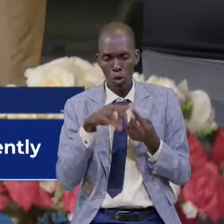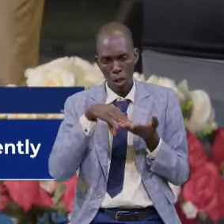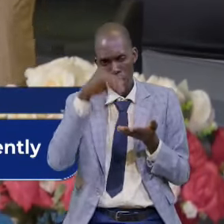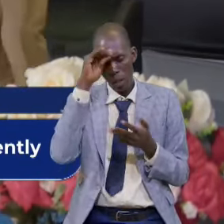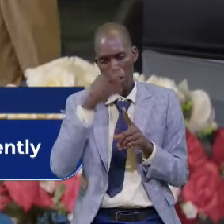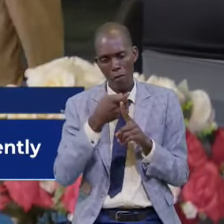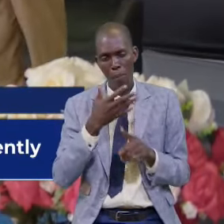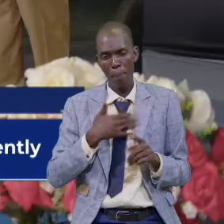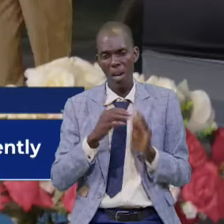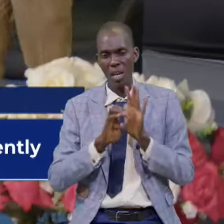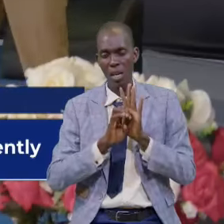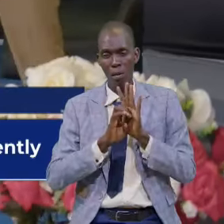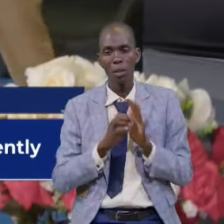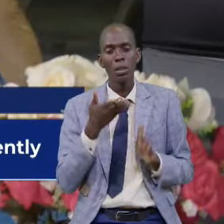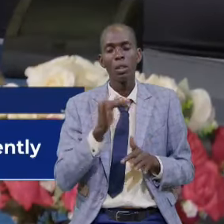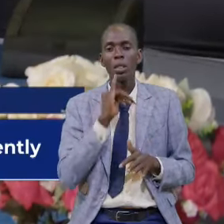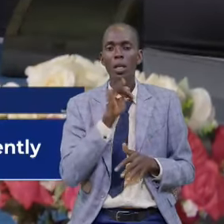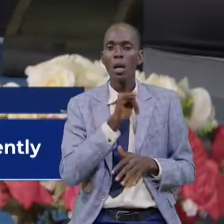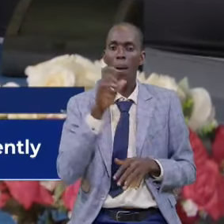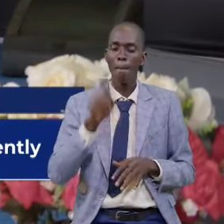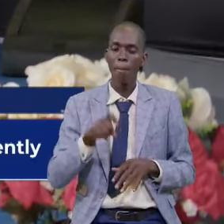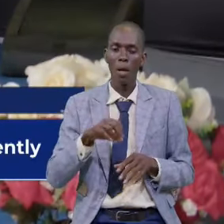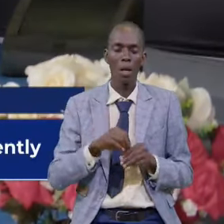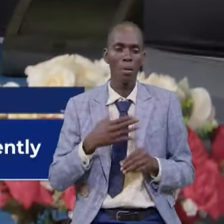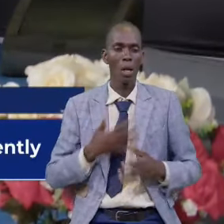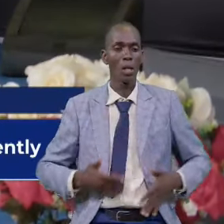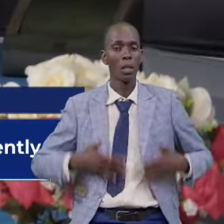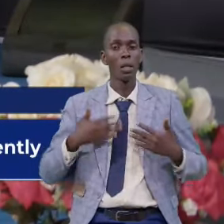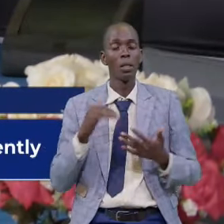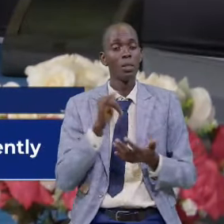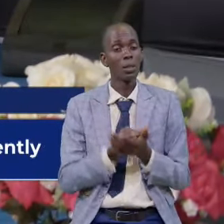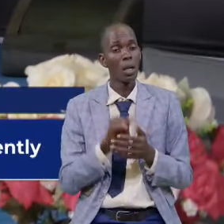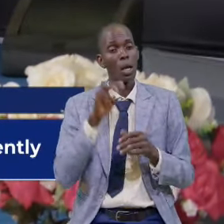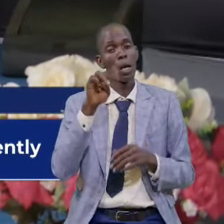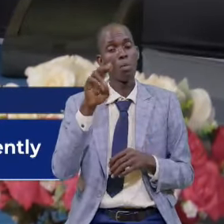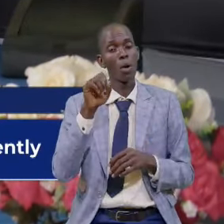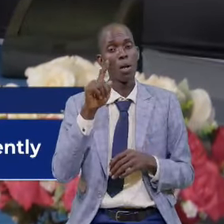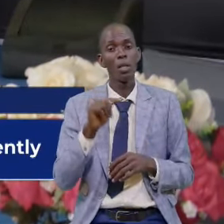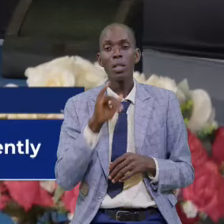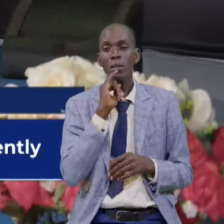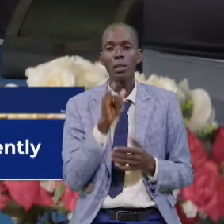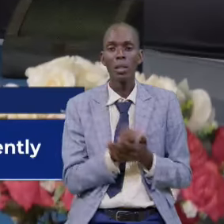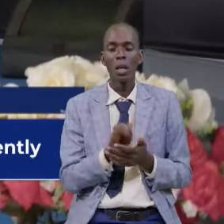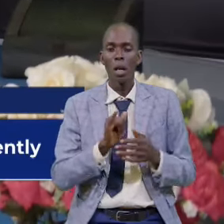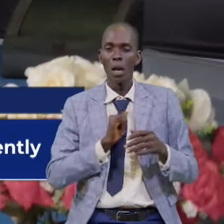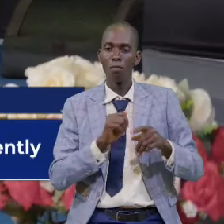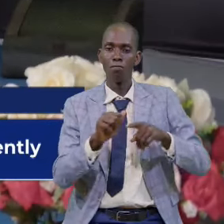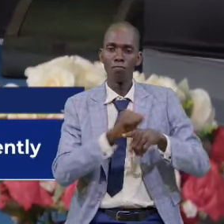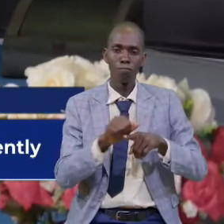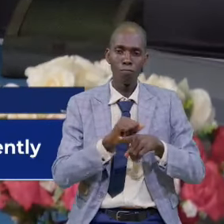must in my life, and that must is that I model unique